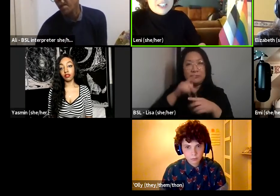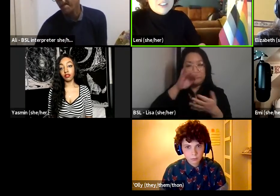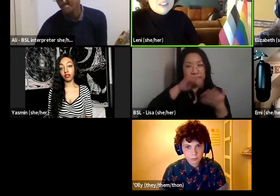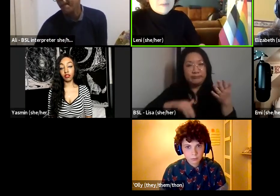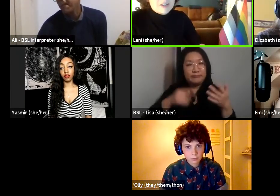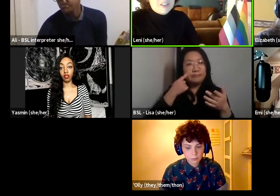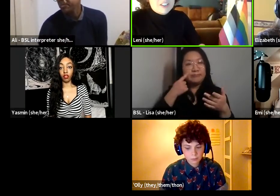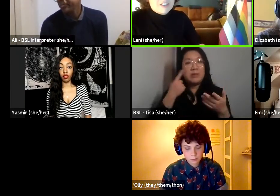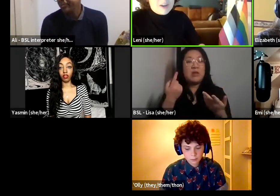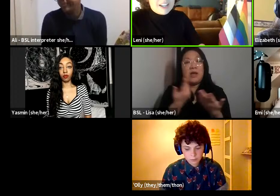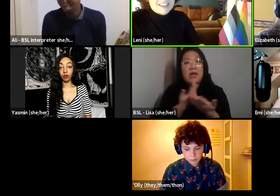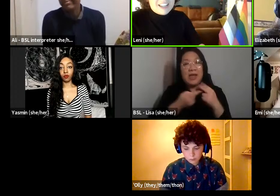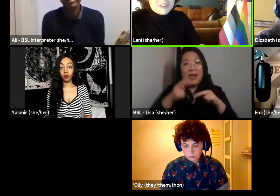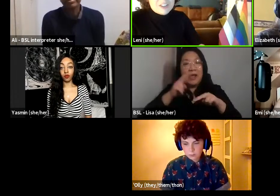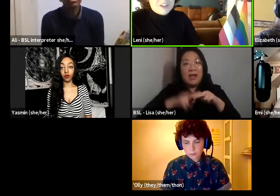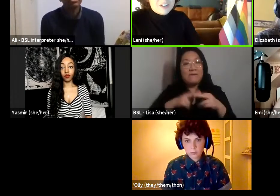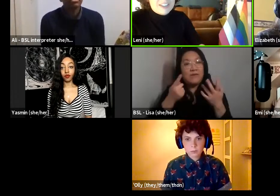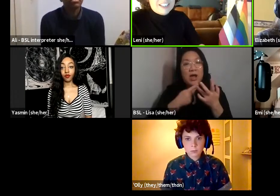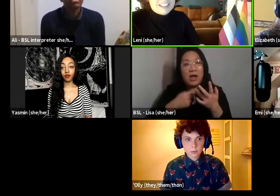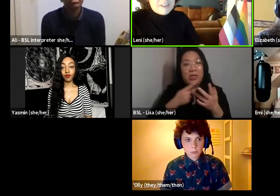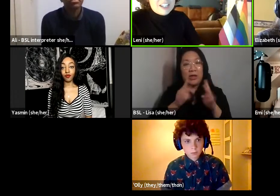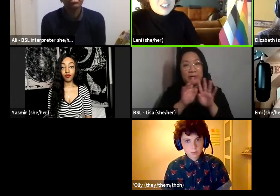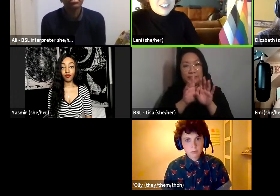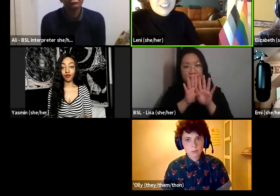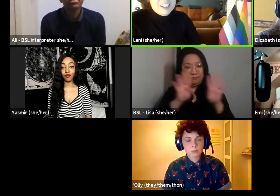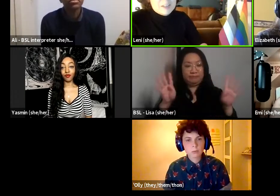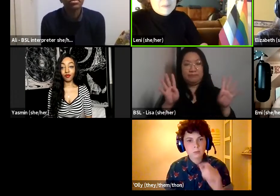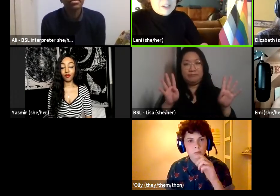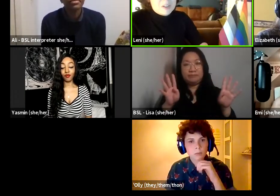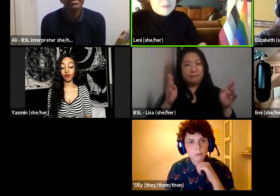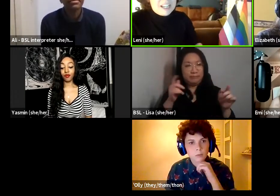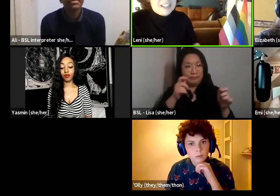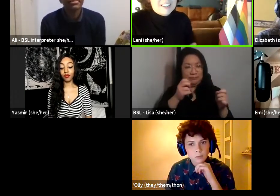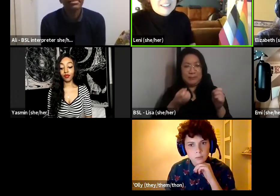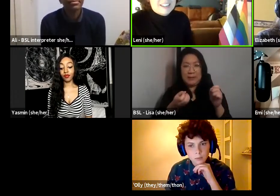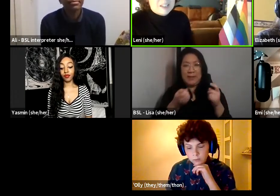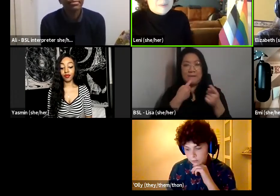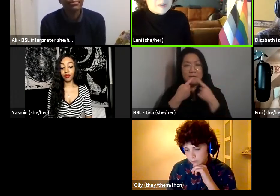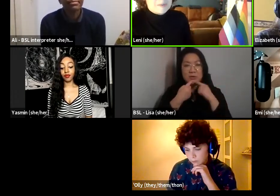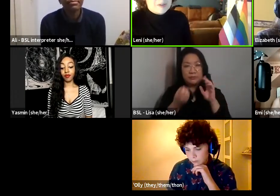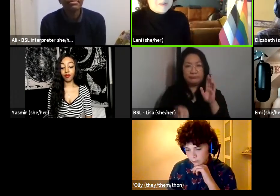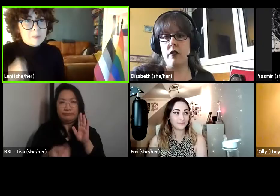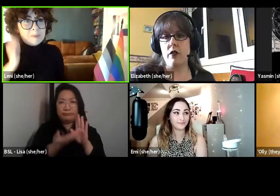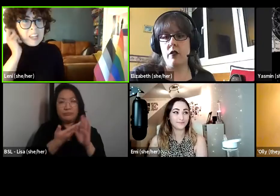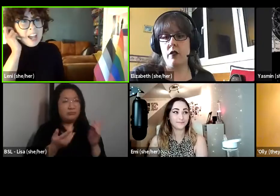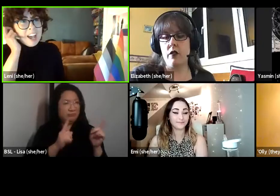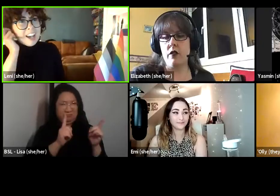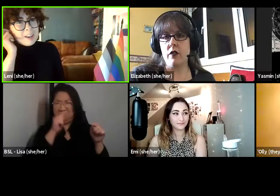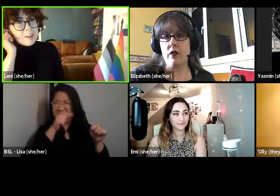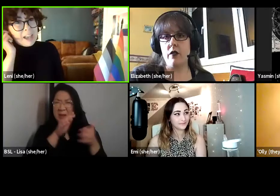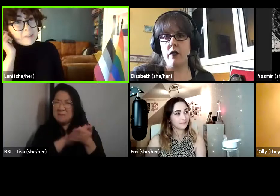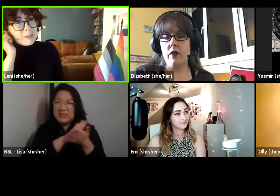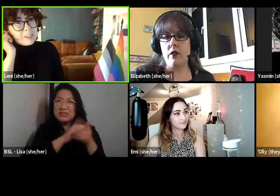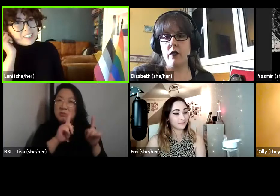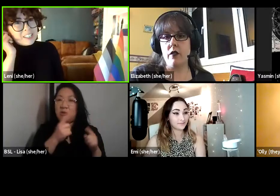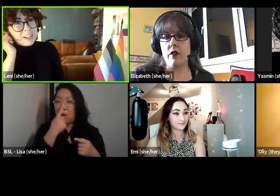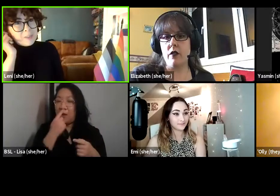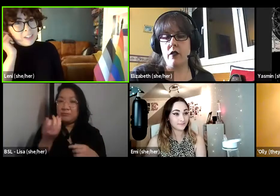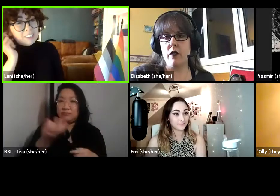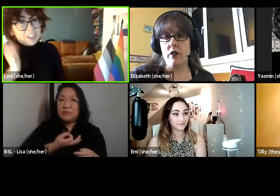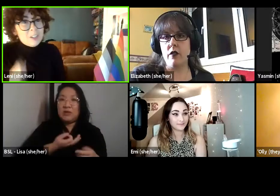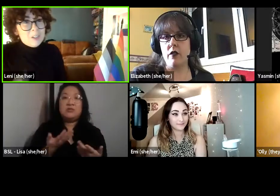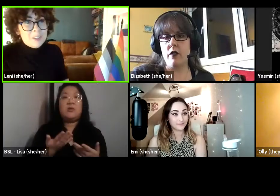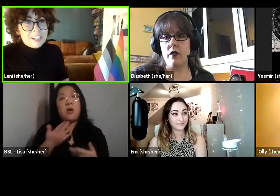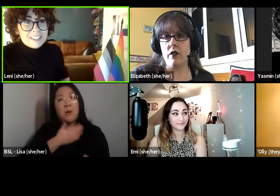panelists introduce any other terms, I would just request that they also give a little definition to make sure that we're making this as accessible as possible. And apologies